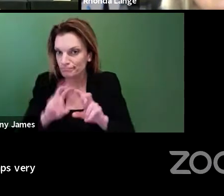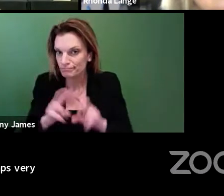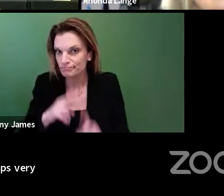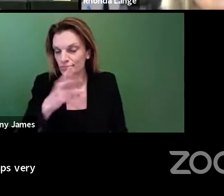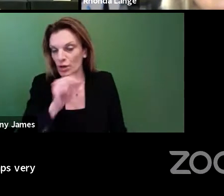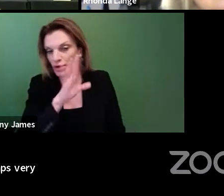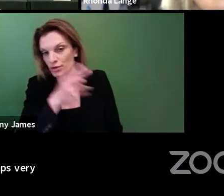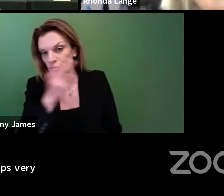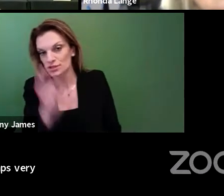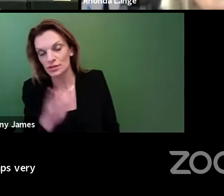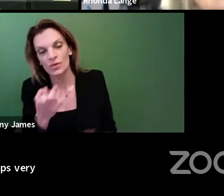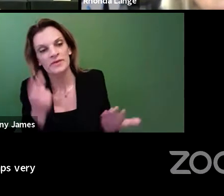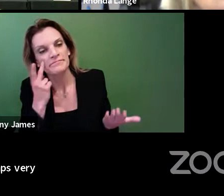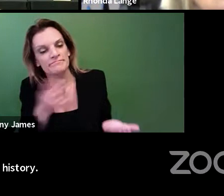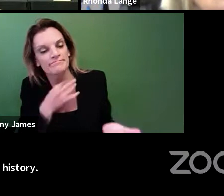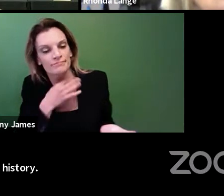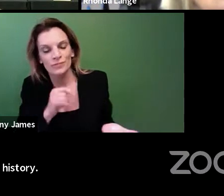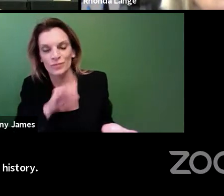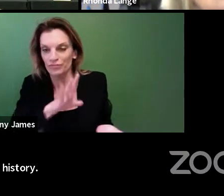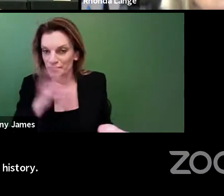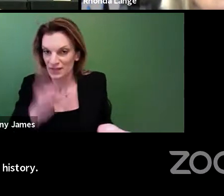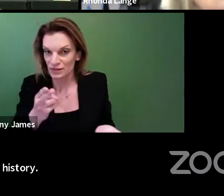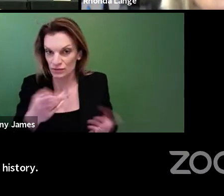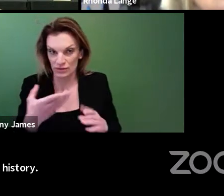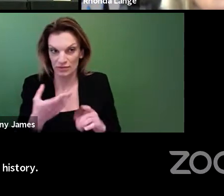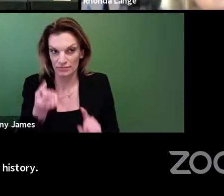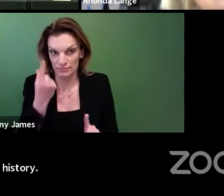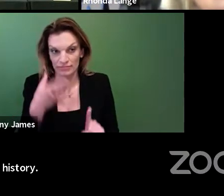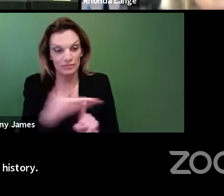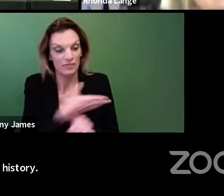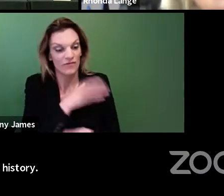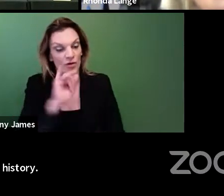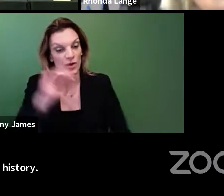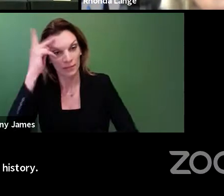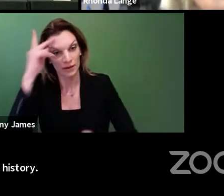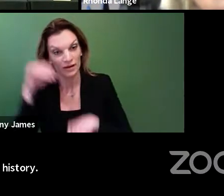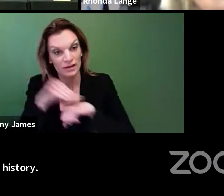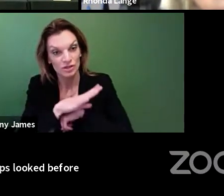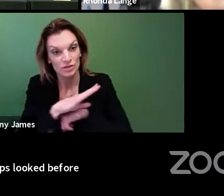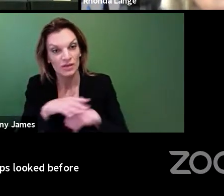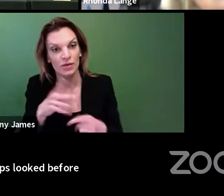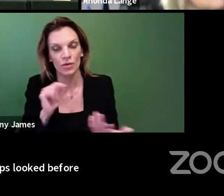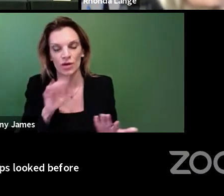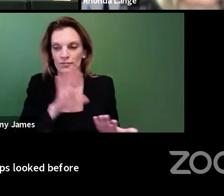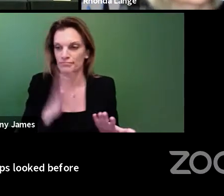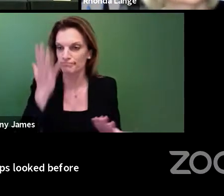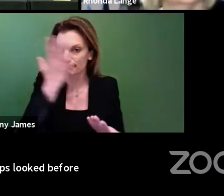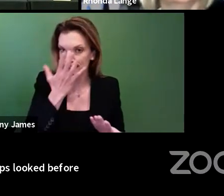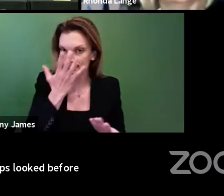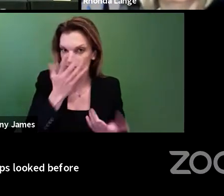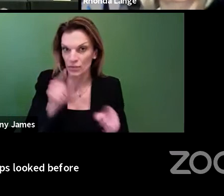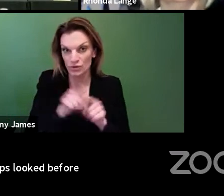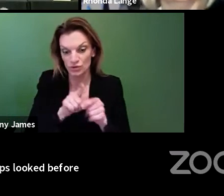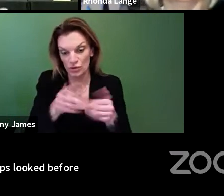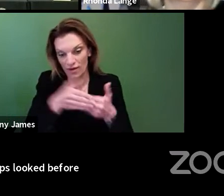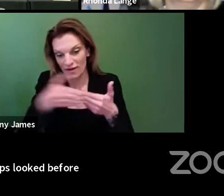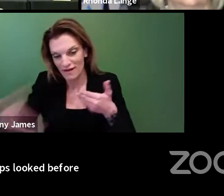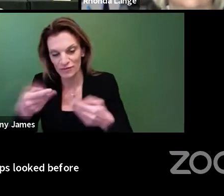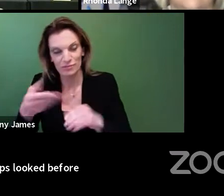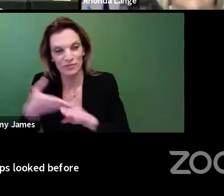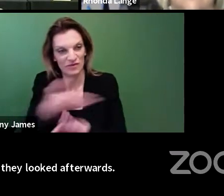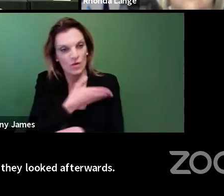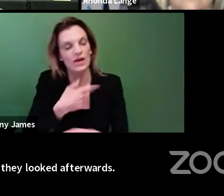I wanted to see how the maps looked before they were gerrymandered and how they looked afterwards. So I kept it as simple